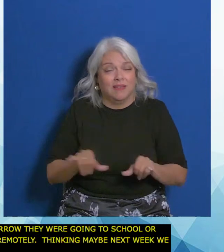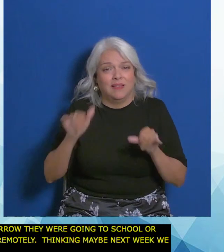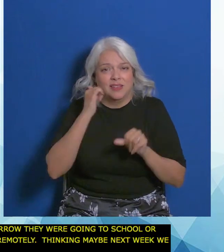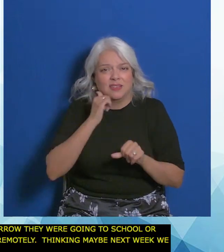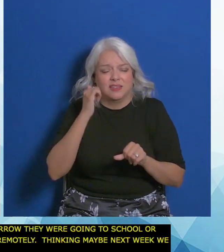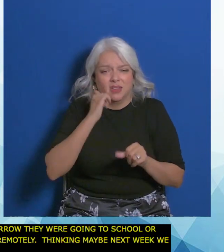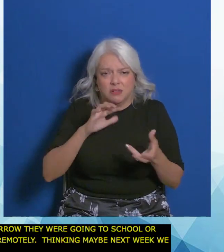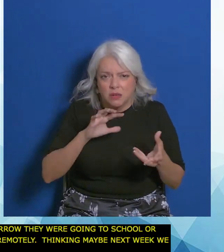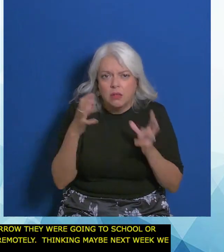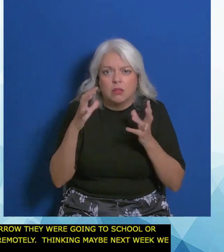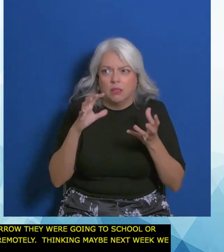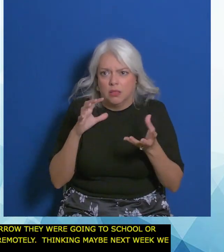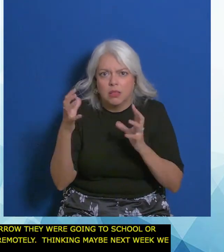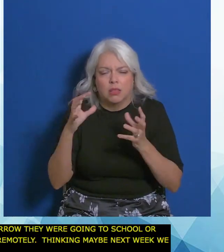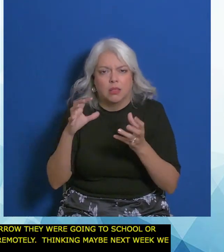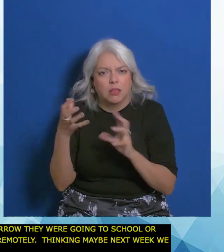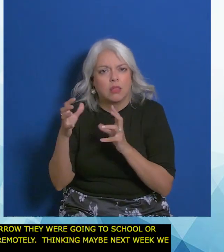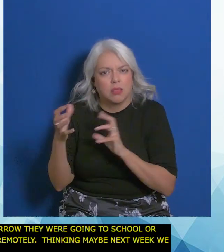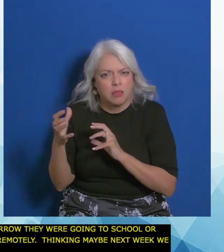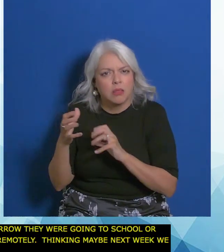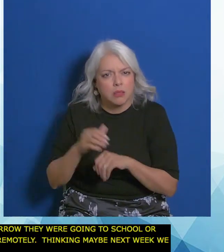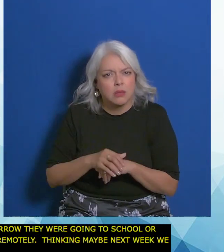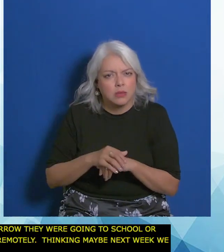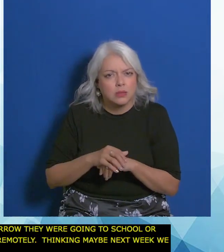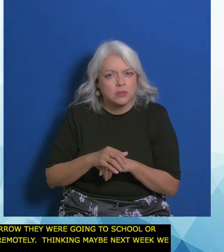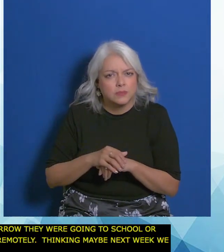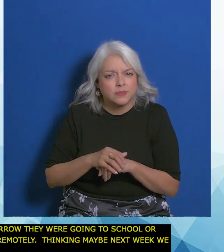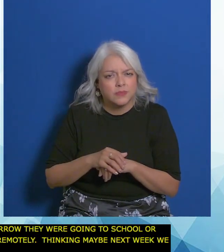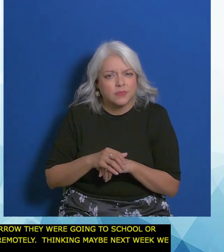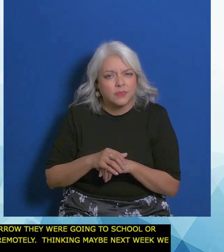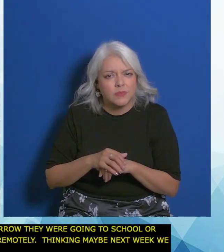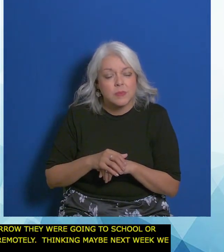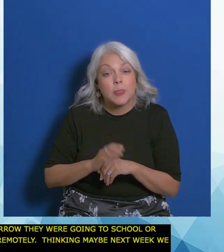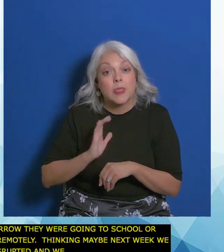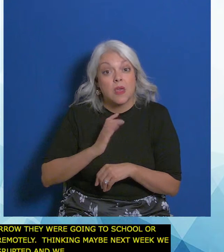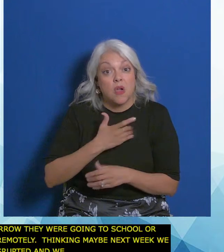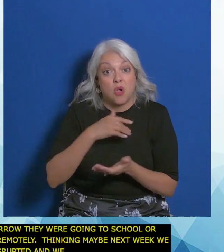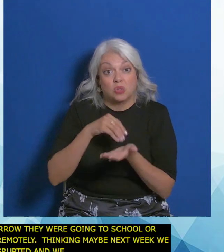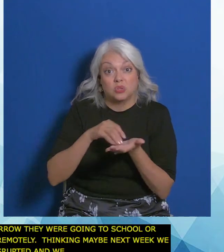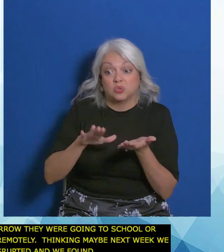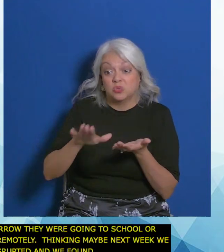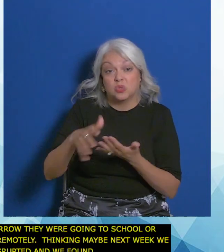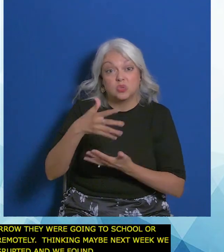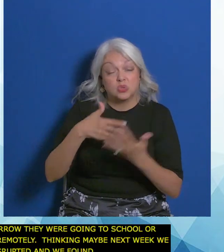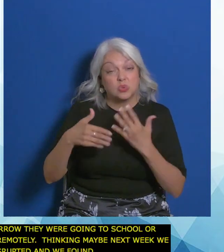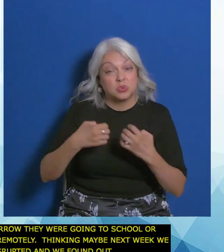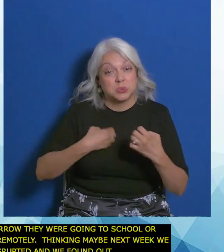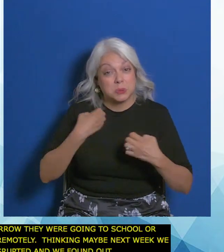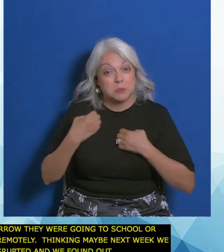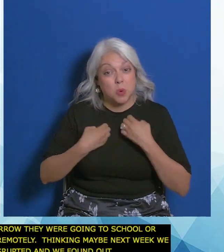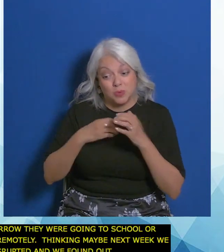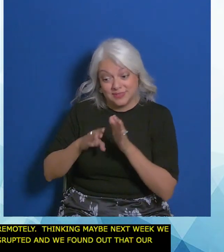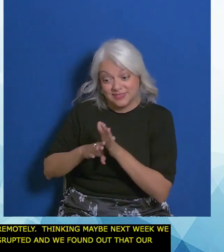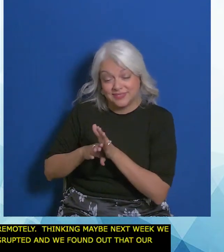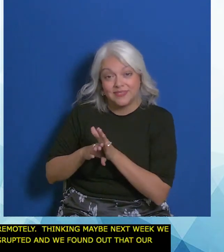disrupted. We found out that our students' social emotional growth